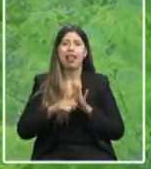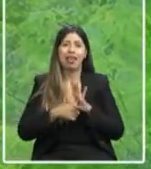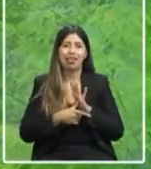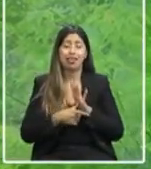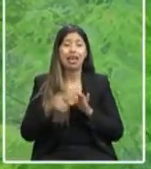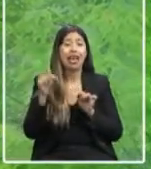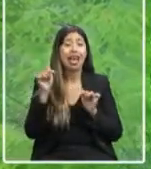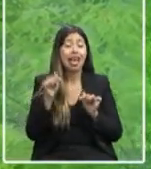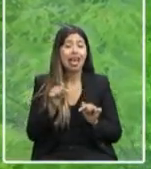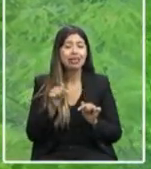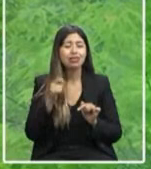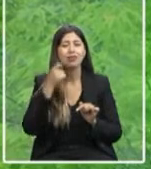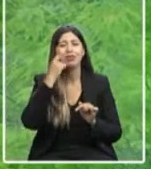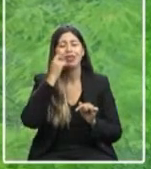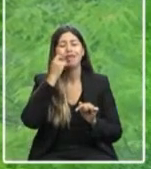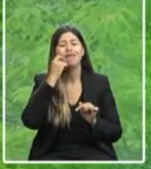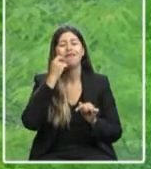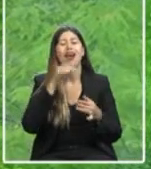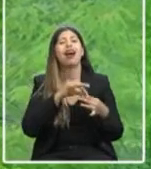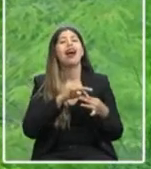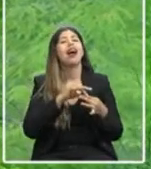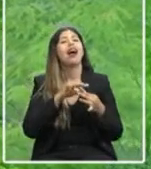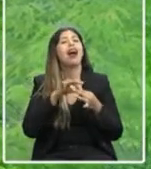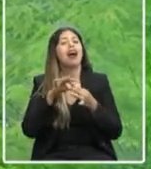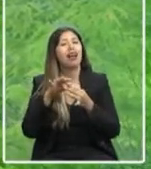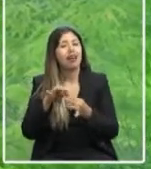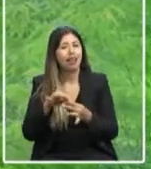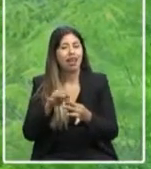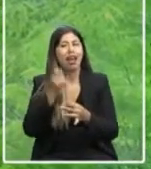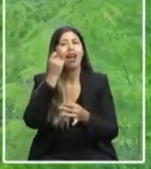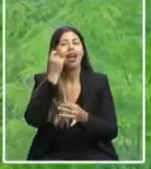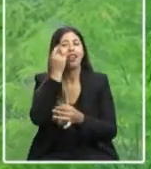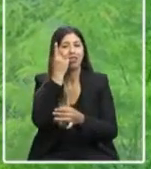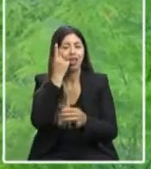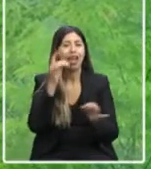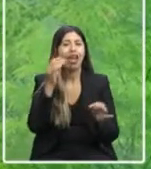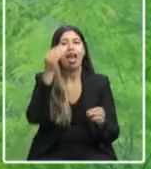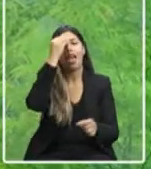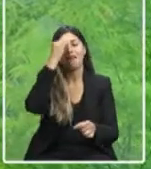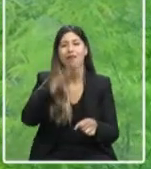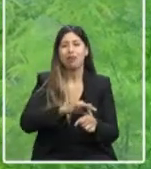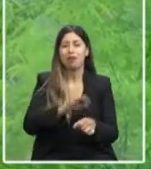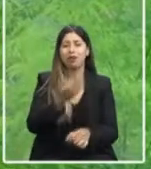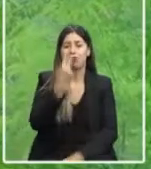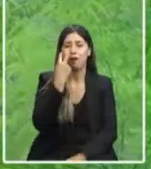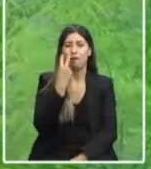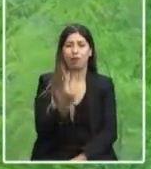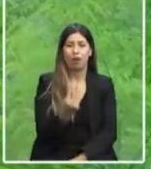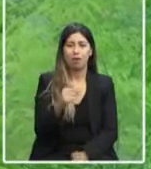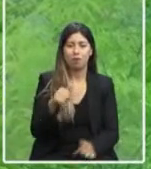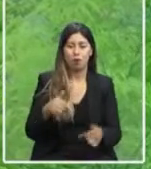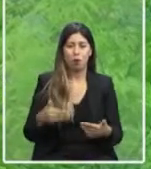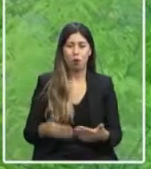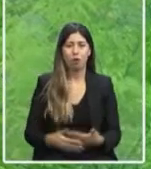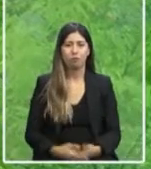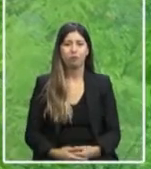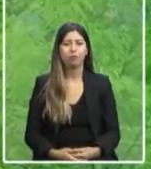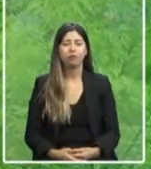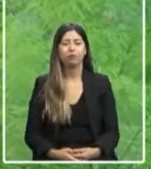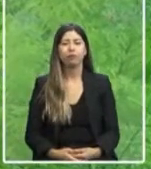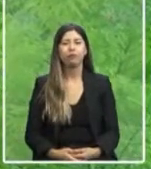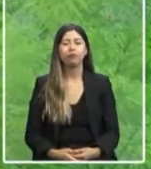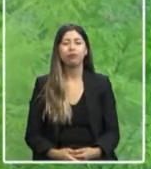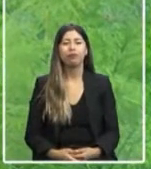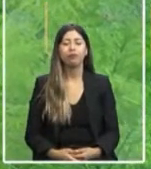an explanation to many of the diseases that we see today, as I will show you soon. But what happens is actually that there is a